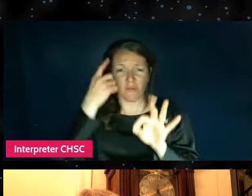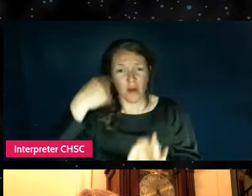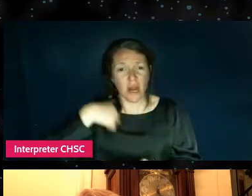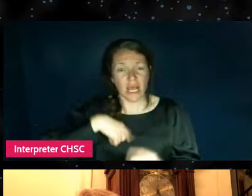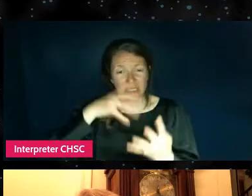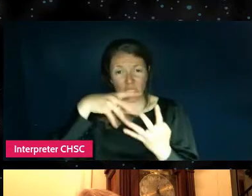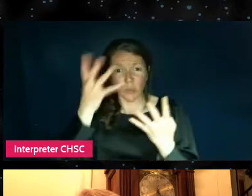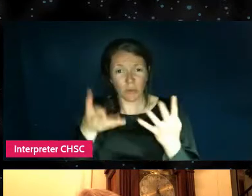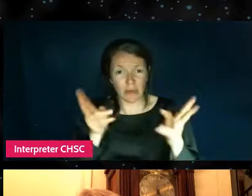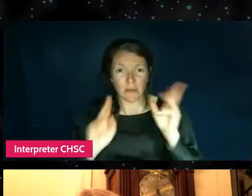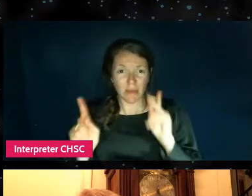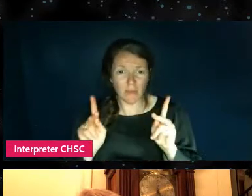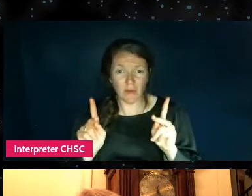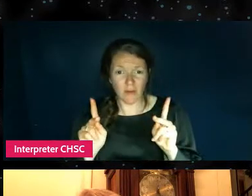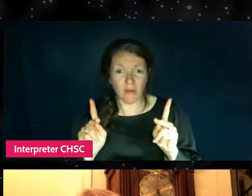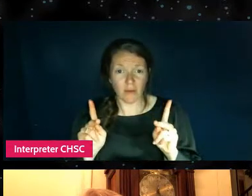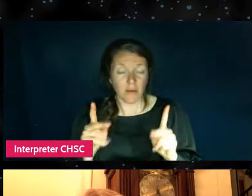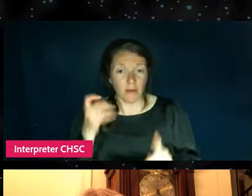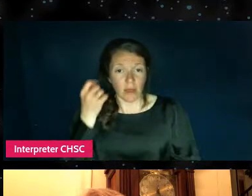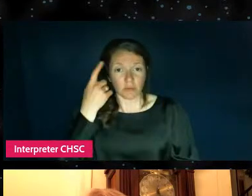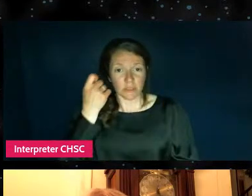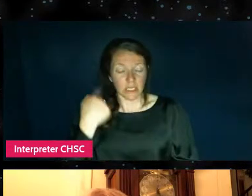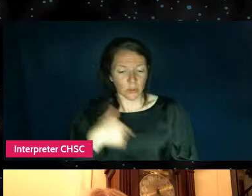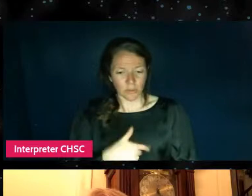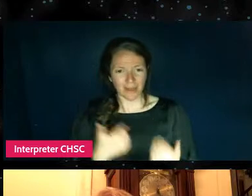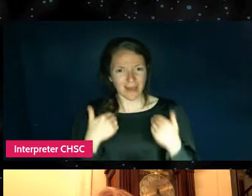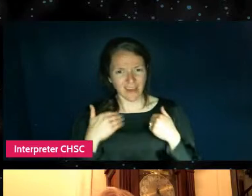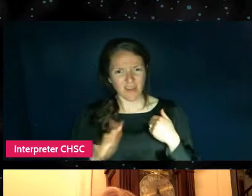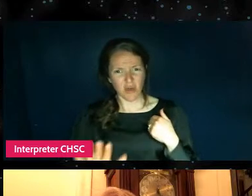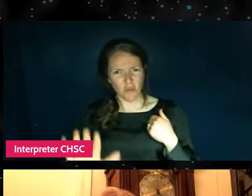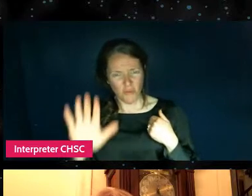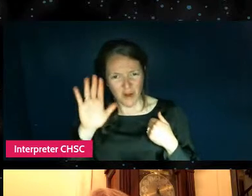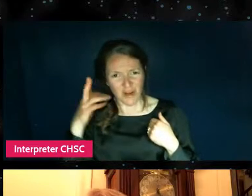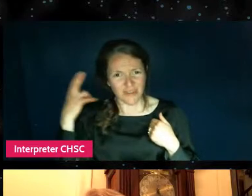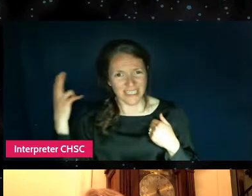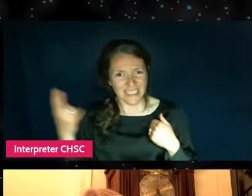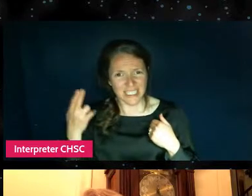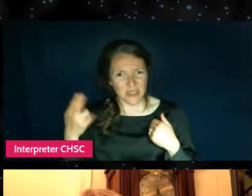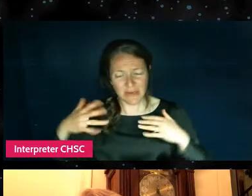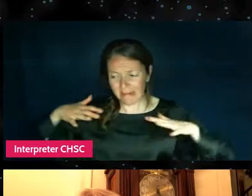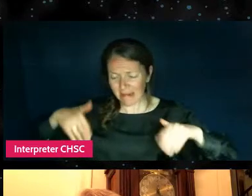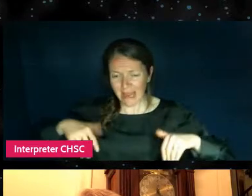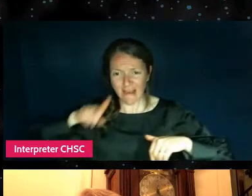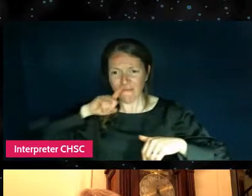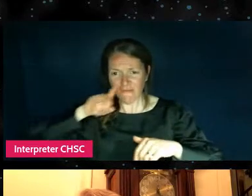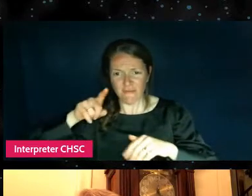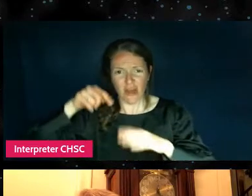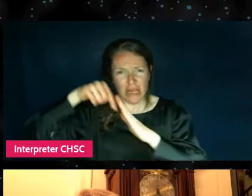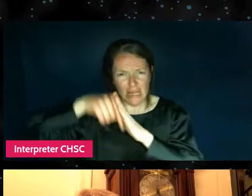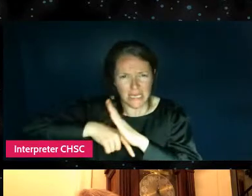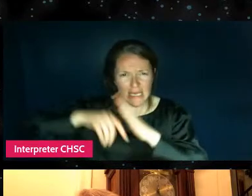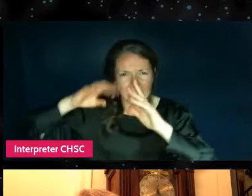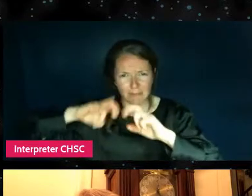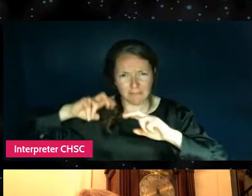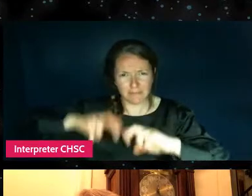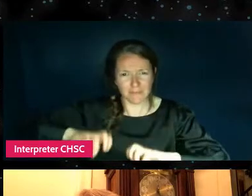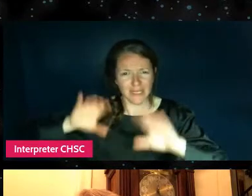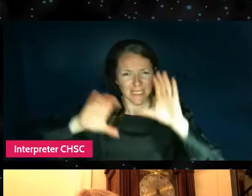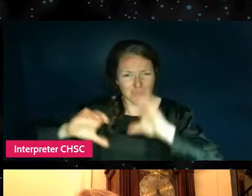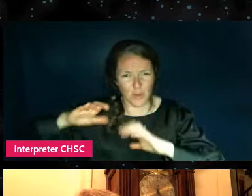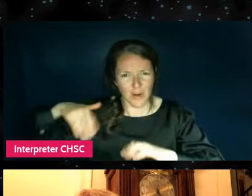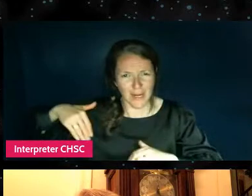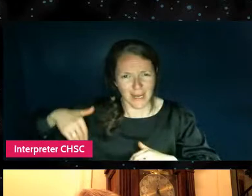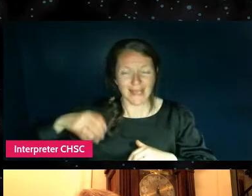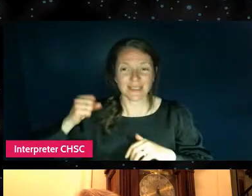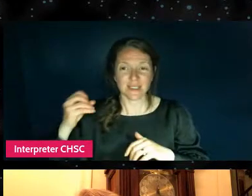like realizing that we have such a wonderful history that hadn't been fully explored before. And, you know,